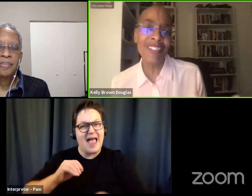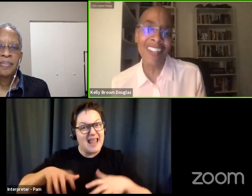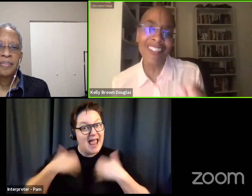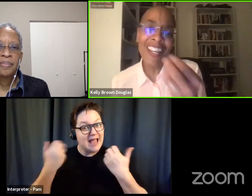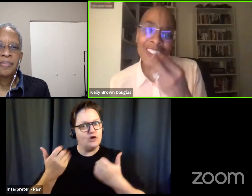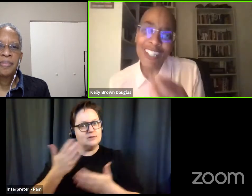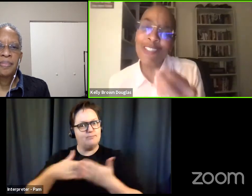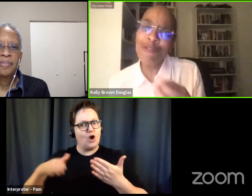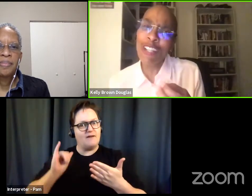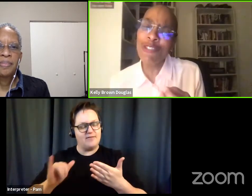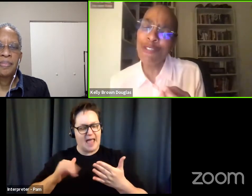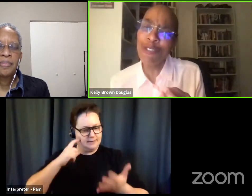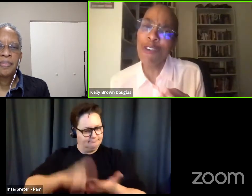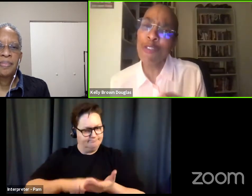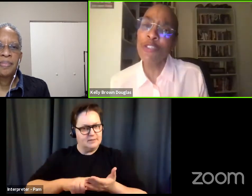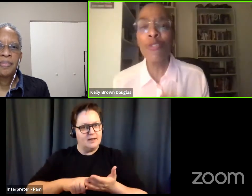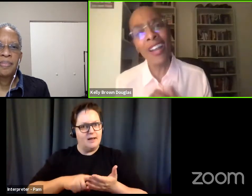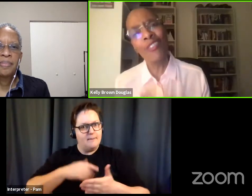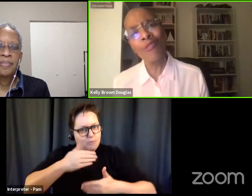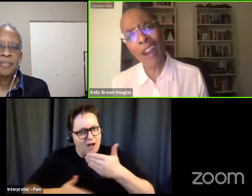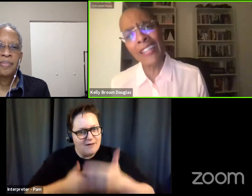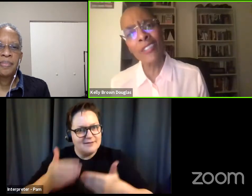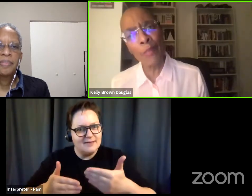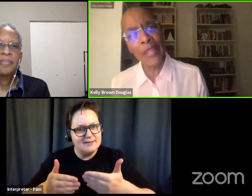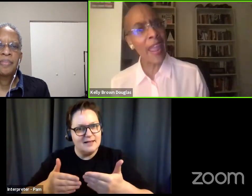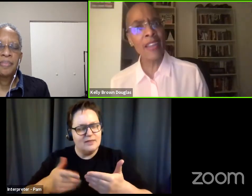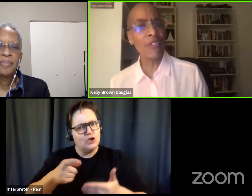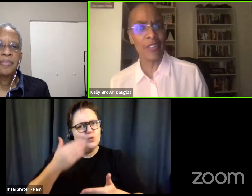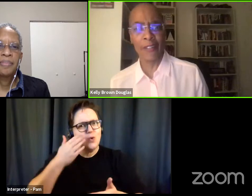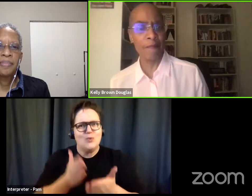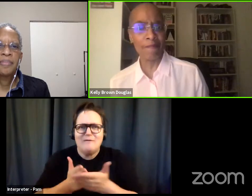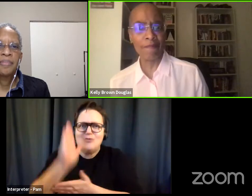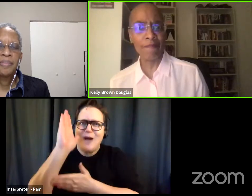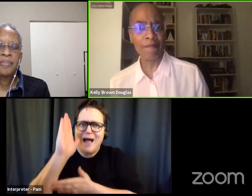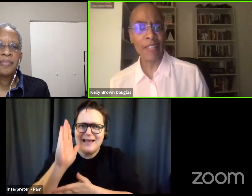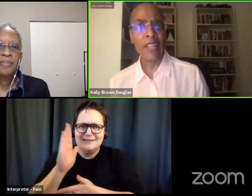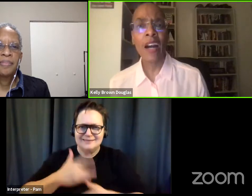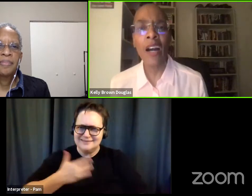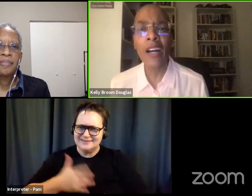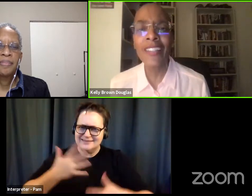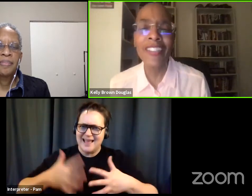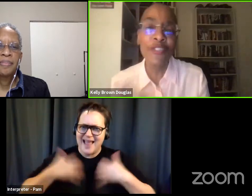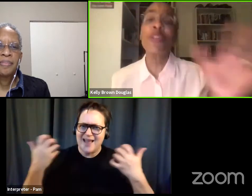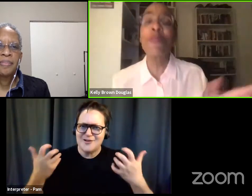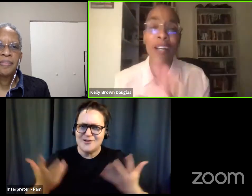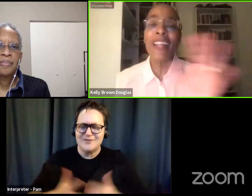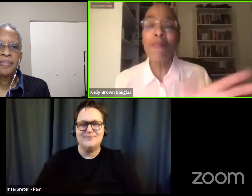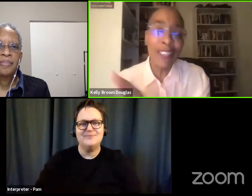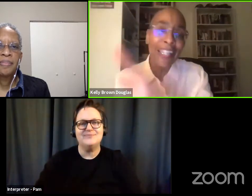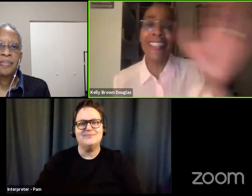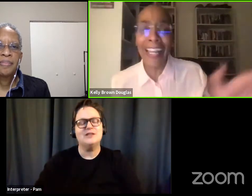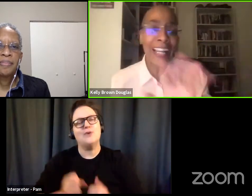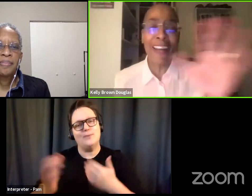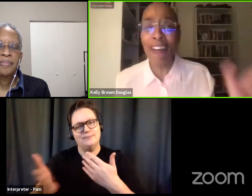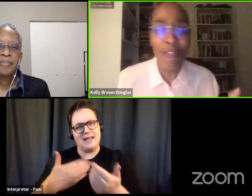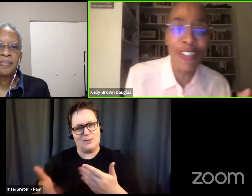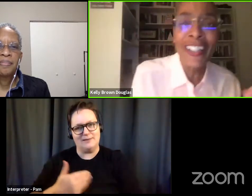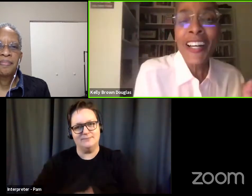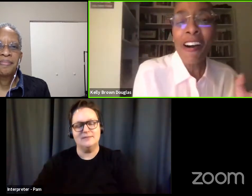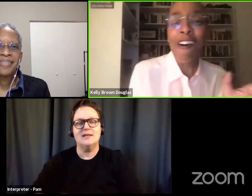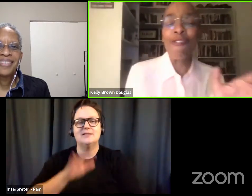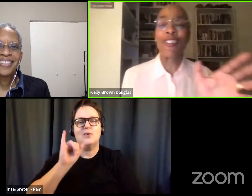freeing process, that you know that you have a right to be angry. So anyway, but that